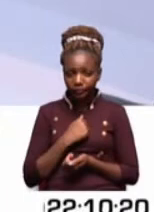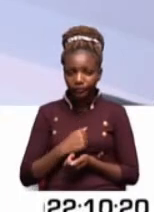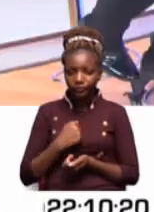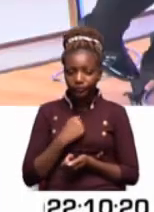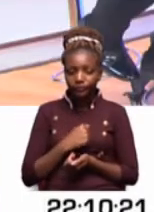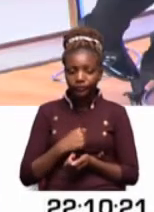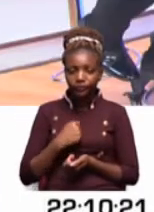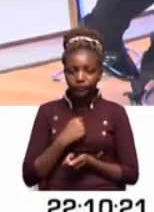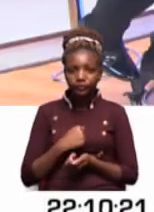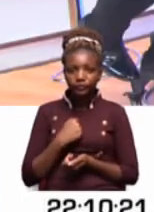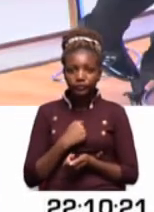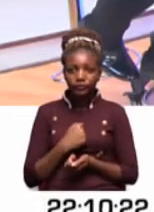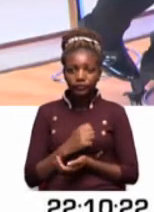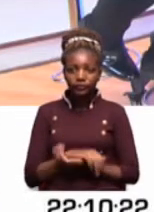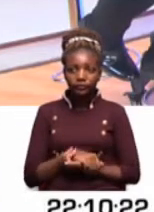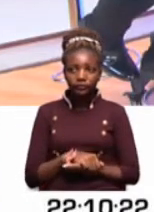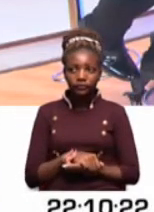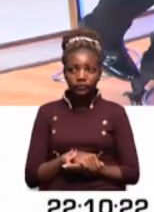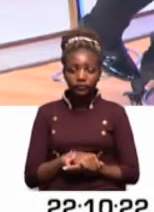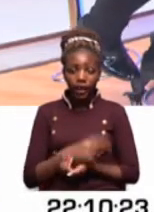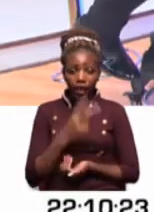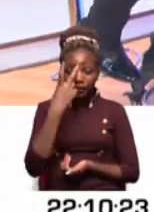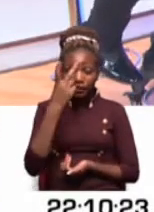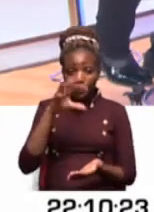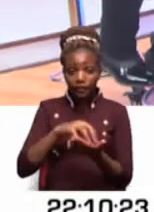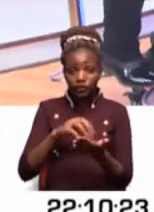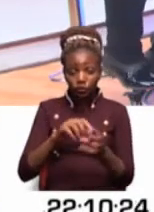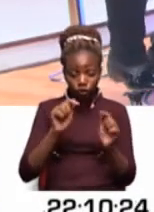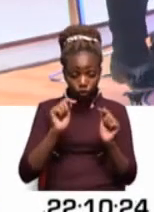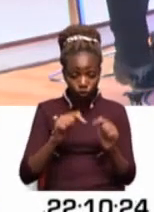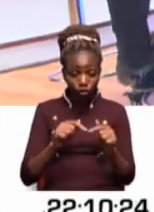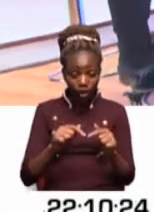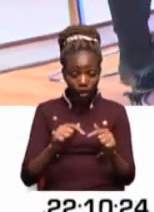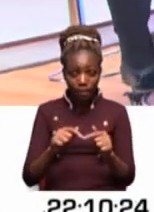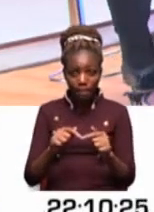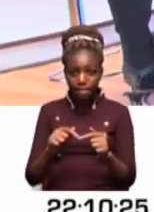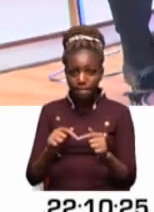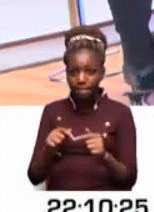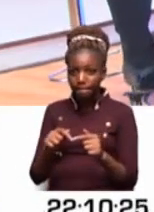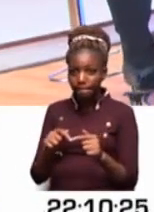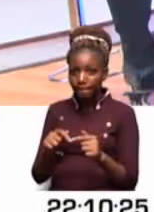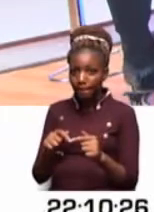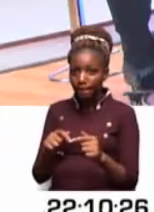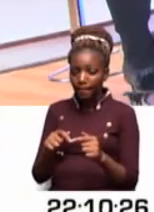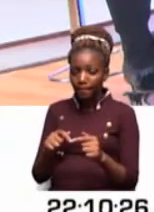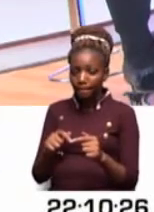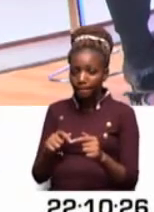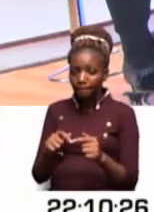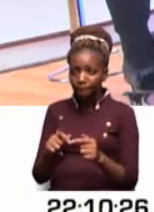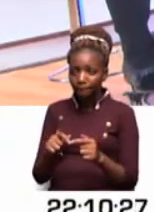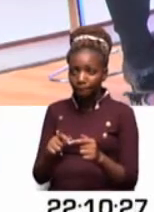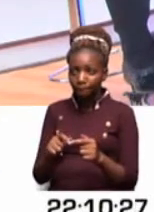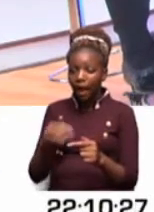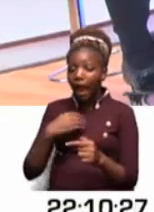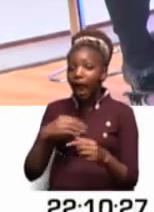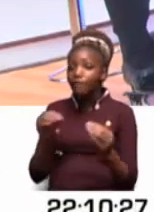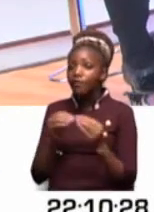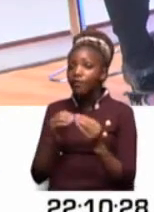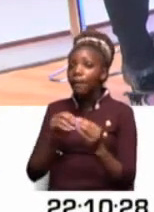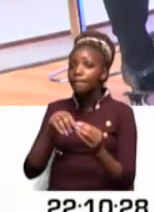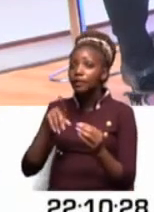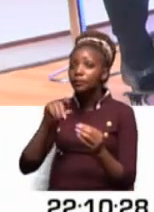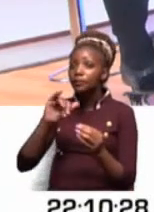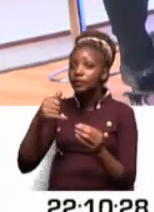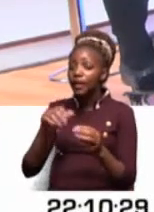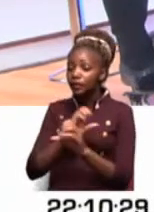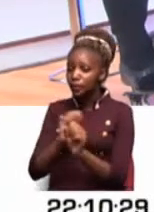bridges by burning others? Look at the situation today, just right in Jubilee itself, which cannot even hold a PG meeting. Mm-hmm. We must stop kidding ourselves. You see, one of the